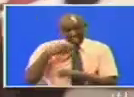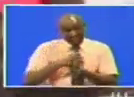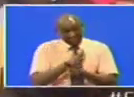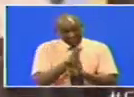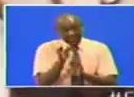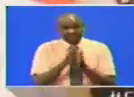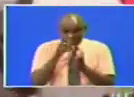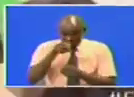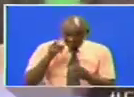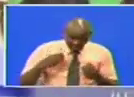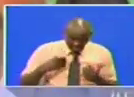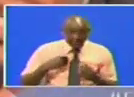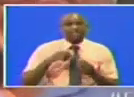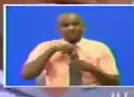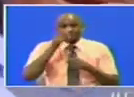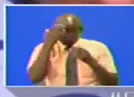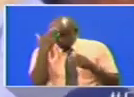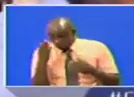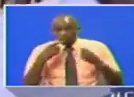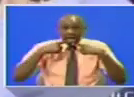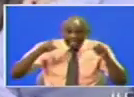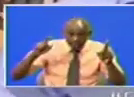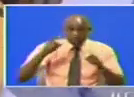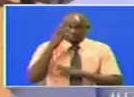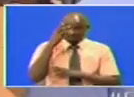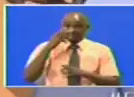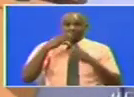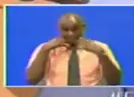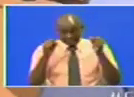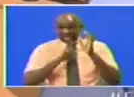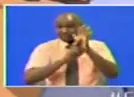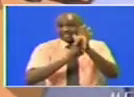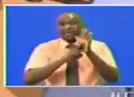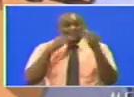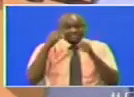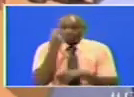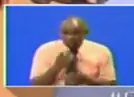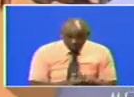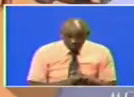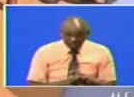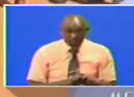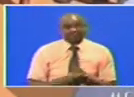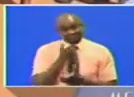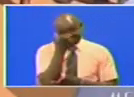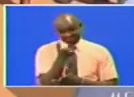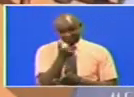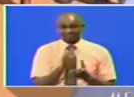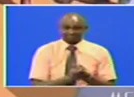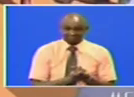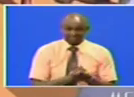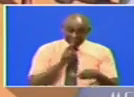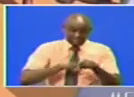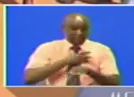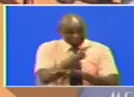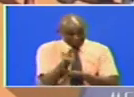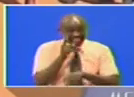reach the elusive consensus and agree who among the four principals will be flying the NASA flag as presidential flag bearer. And